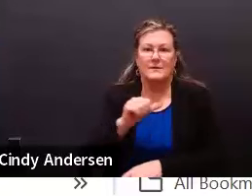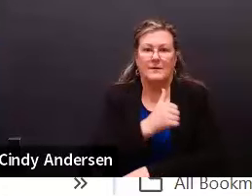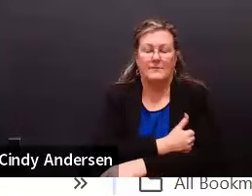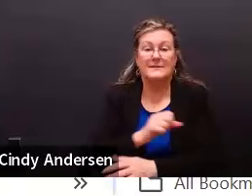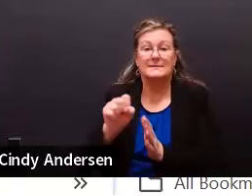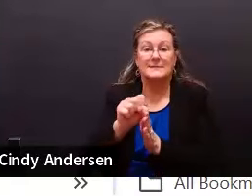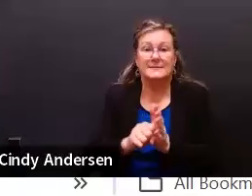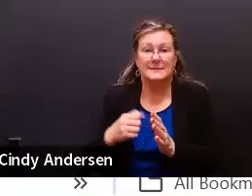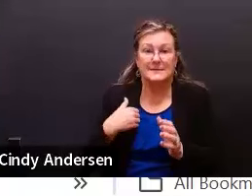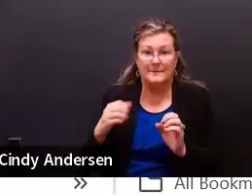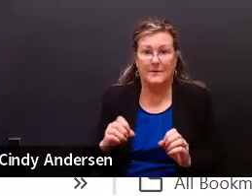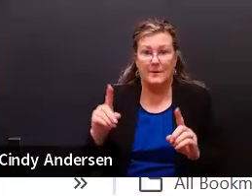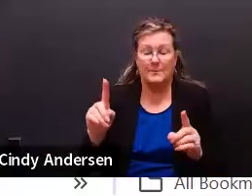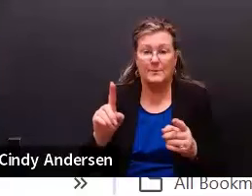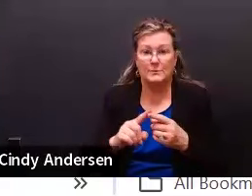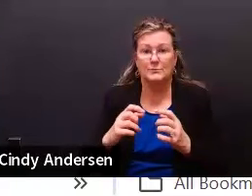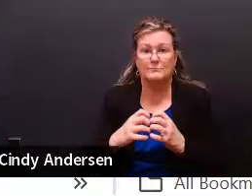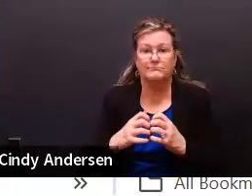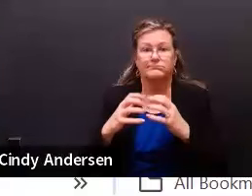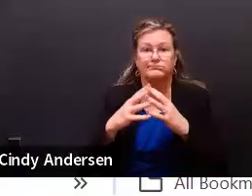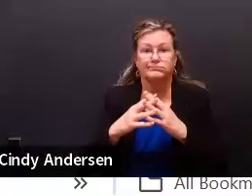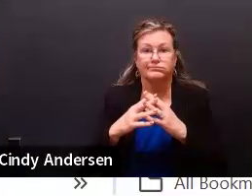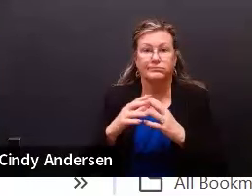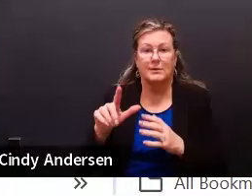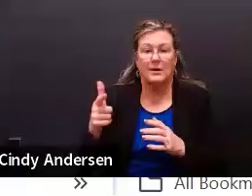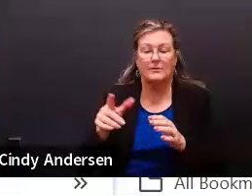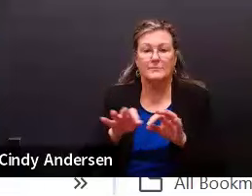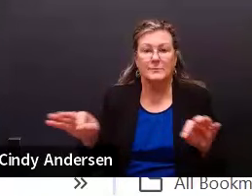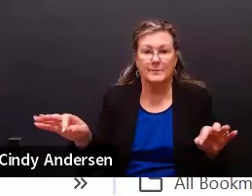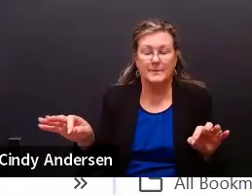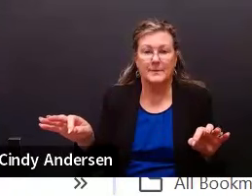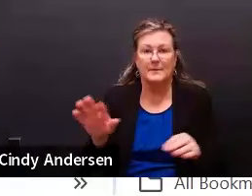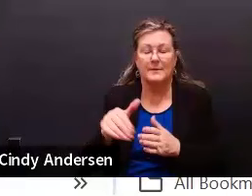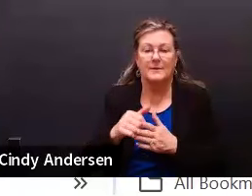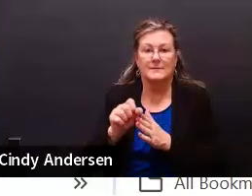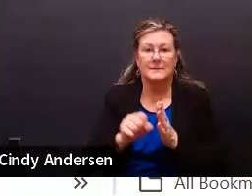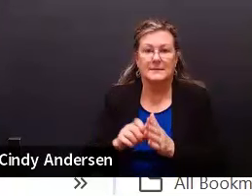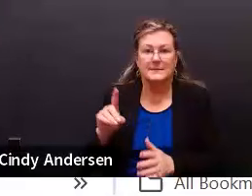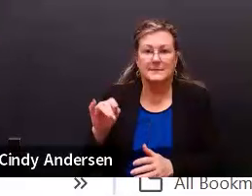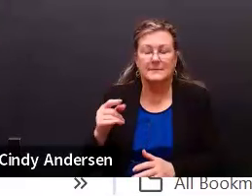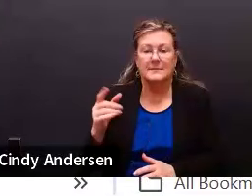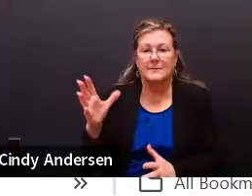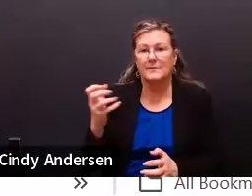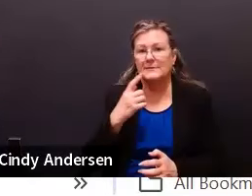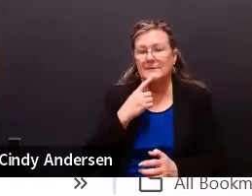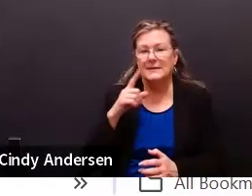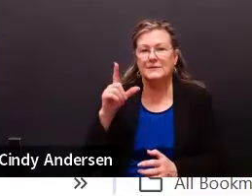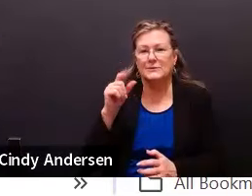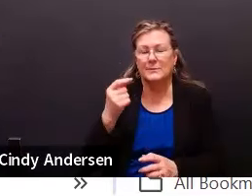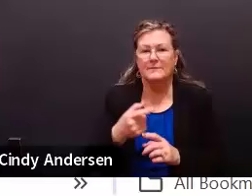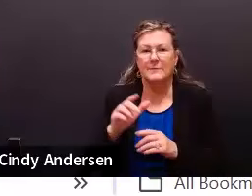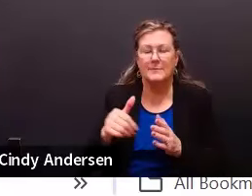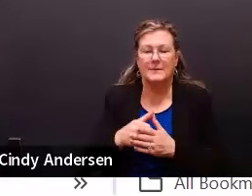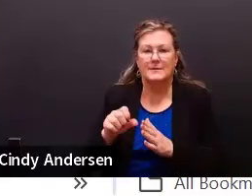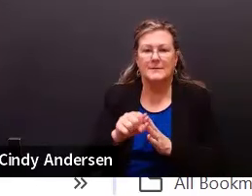the opportunity to implement the alternate diploma. Not all states did. I want to say there's maybe 20 out of all of our states that